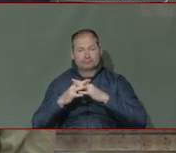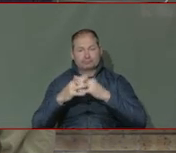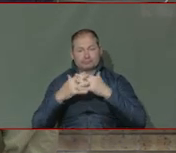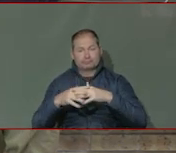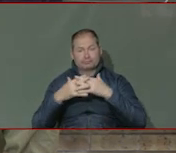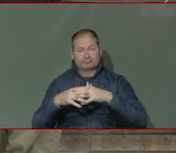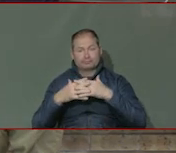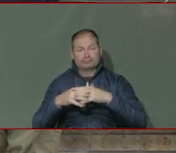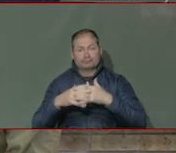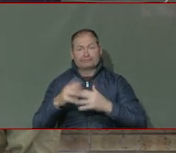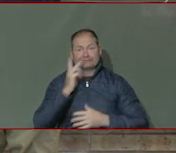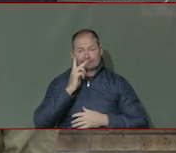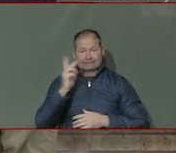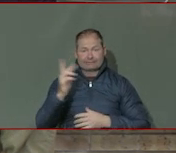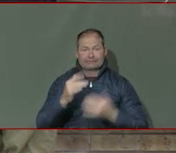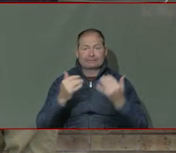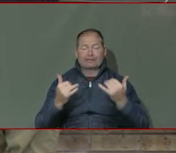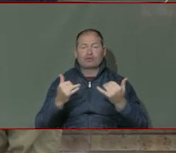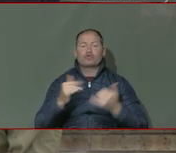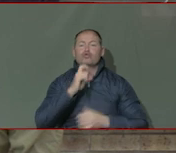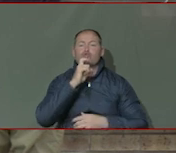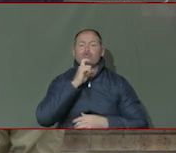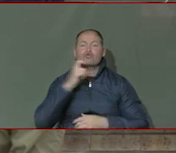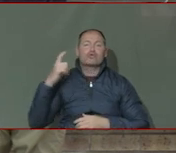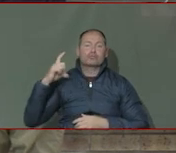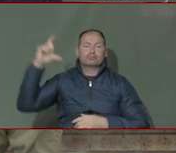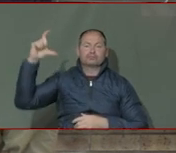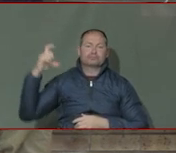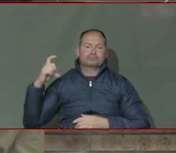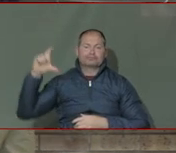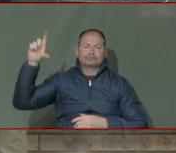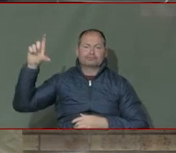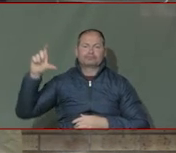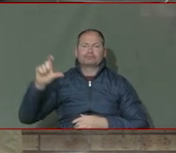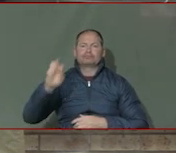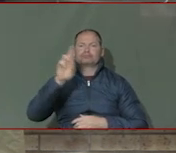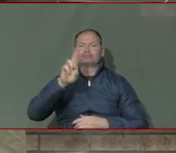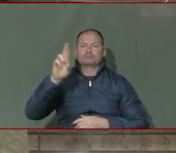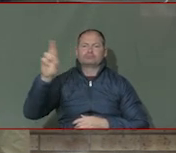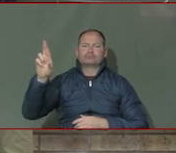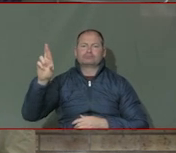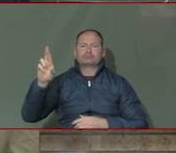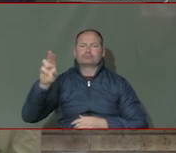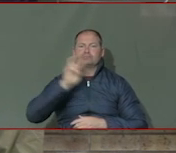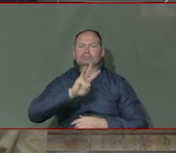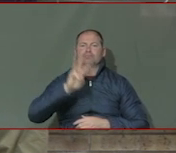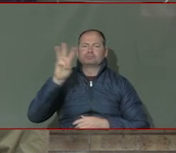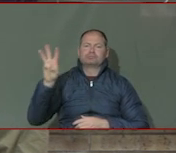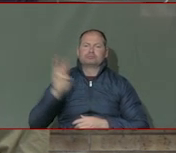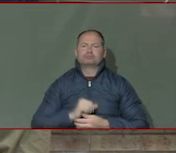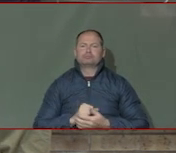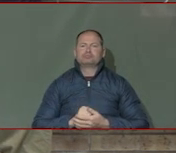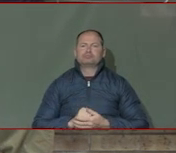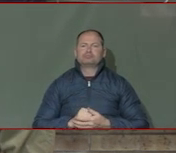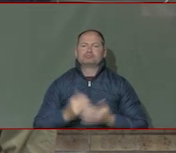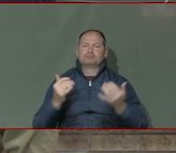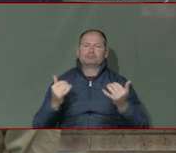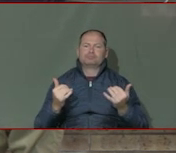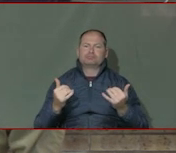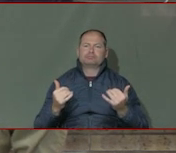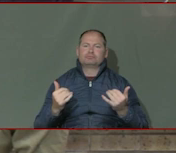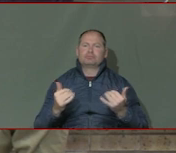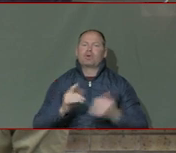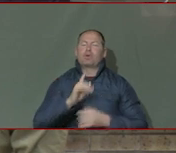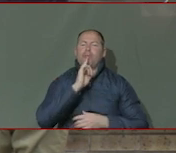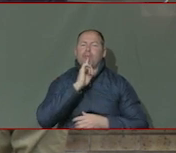use capital letters. Something like this, RR, WW, and then you're going to get the pink ones